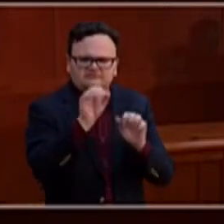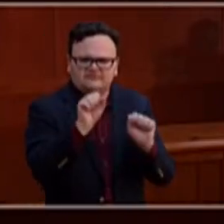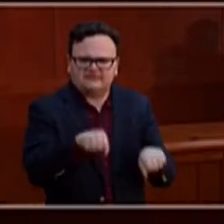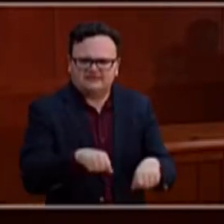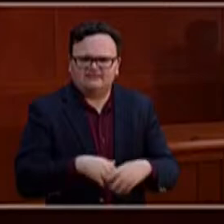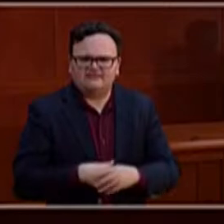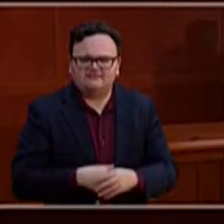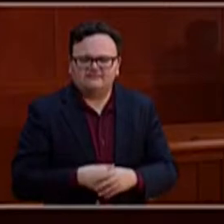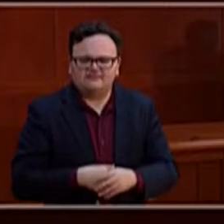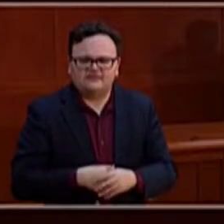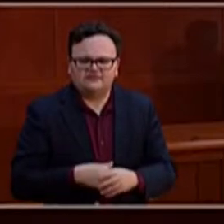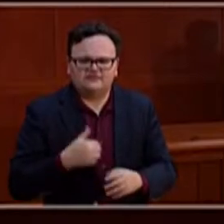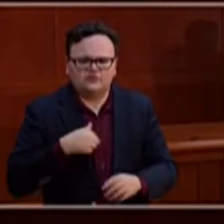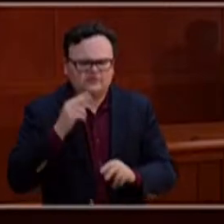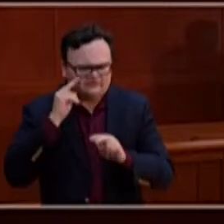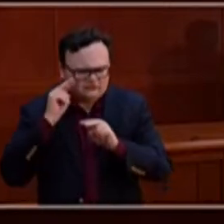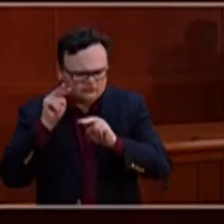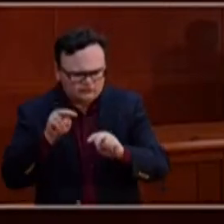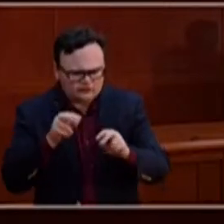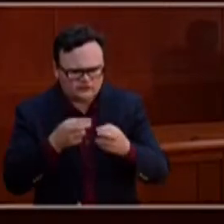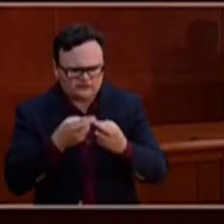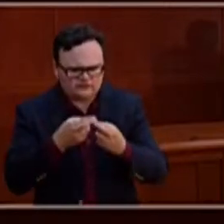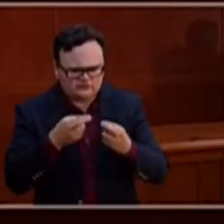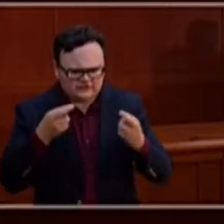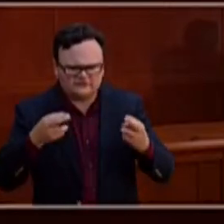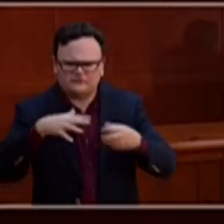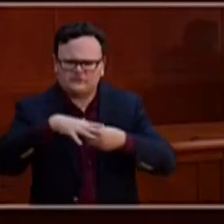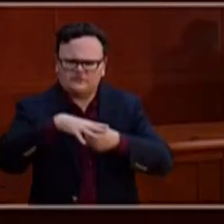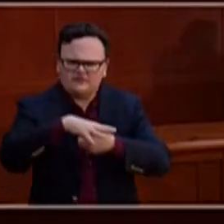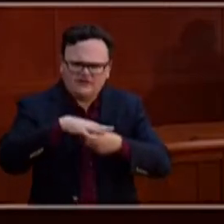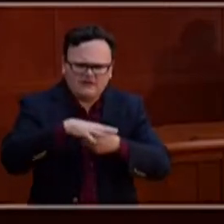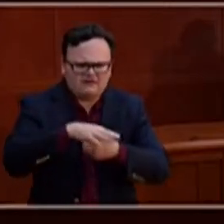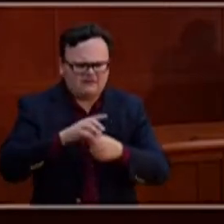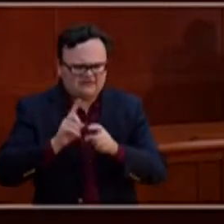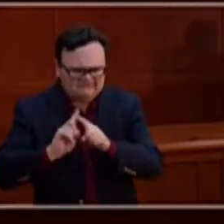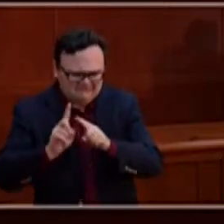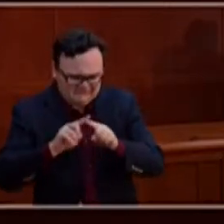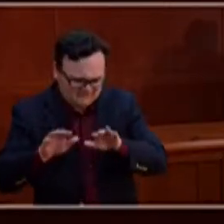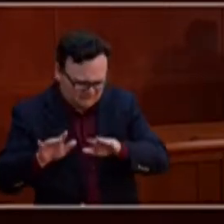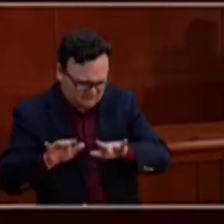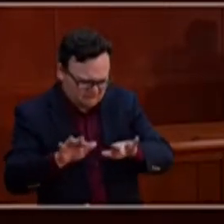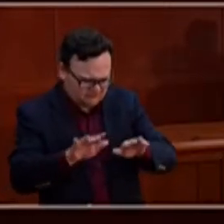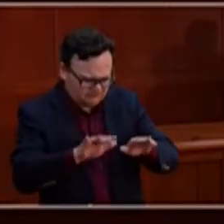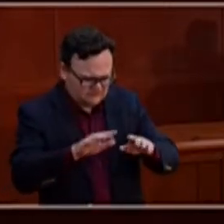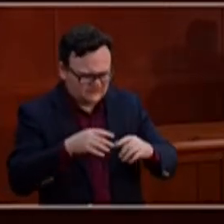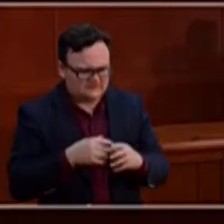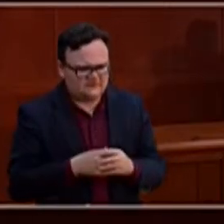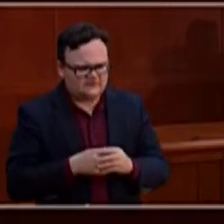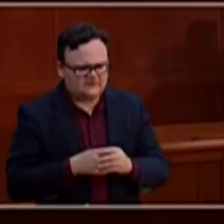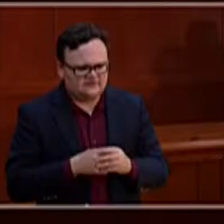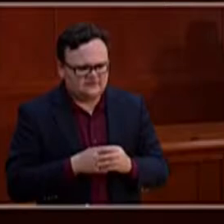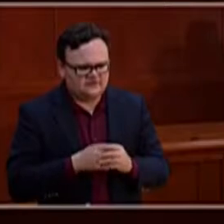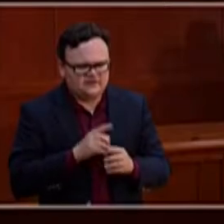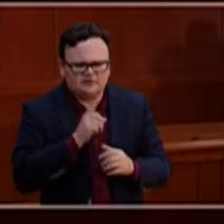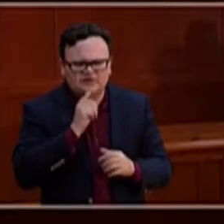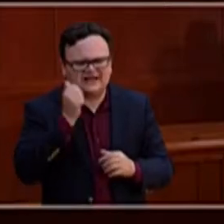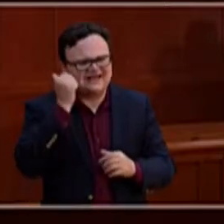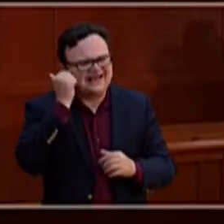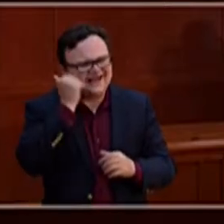the continuum to meet these needs. And let me also say this, there isn't a day that goes by that my heart doesn't break